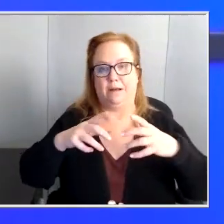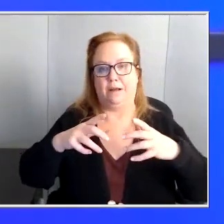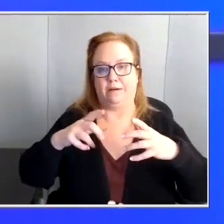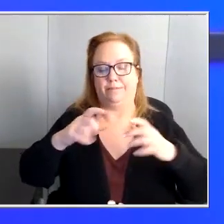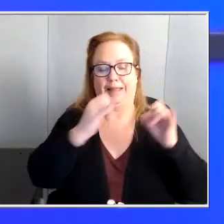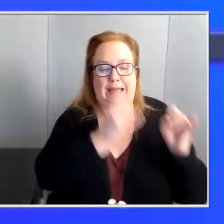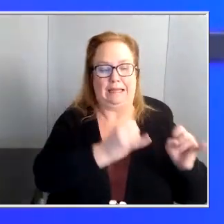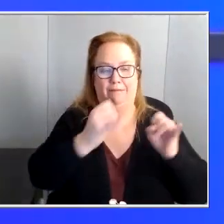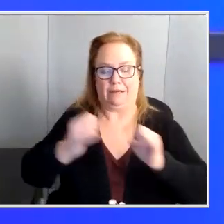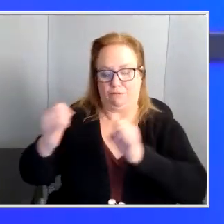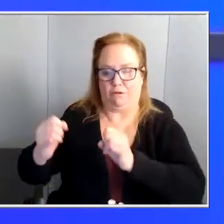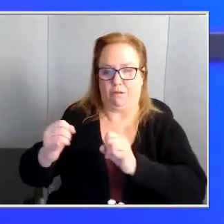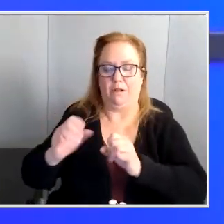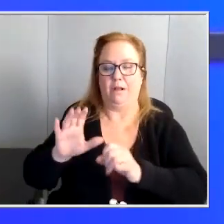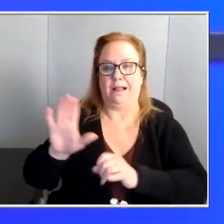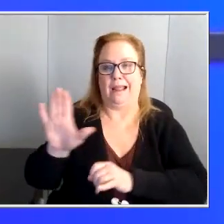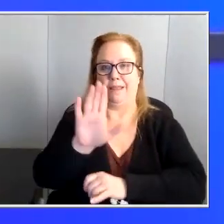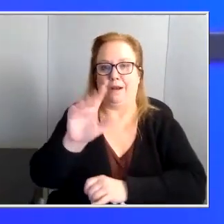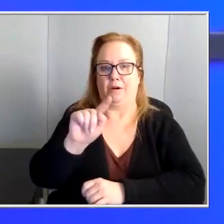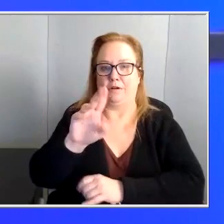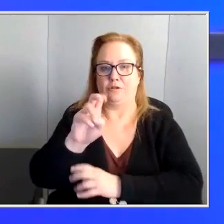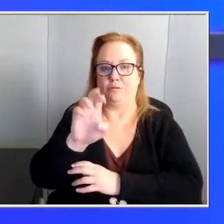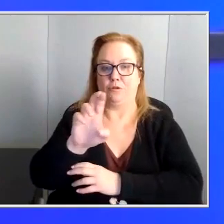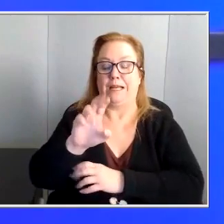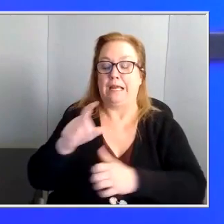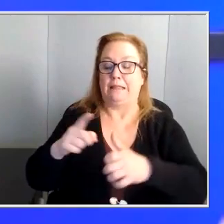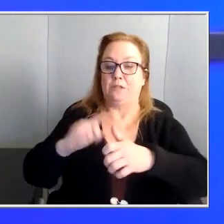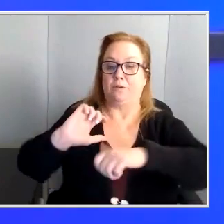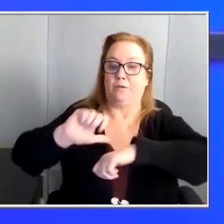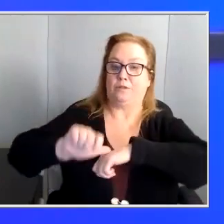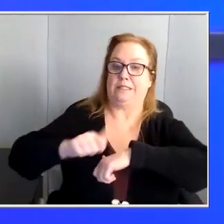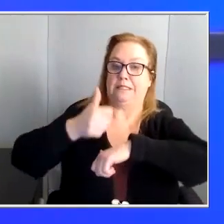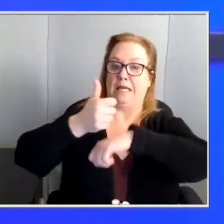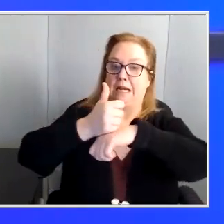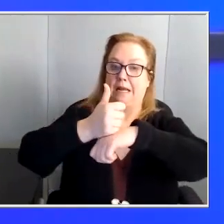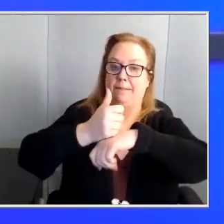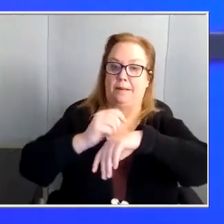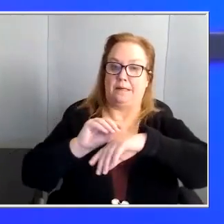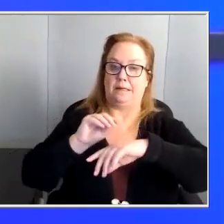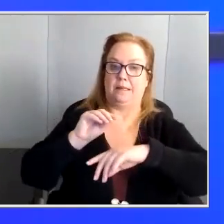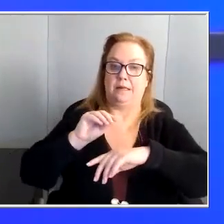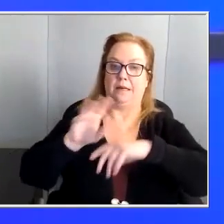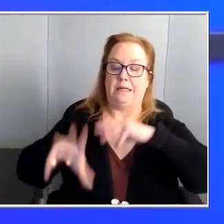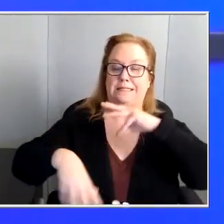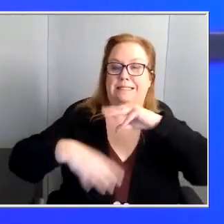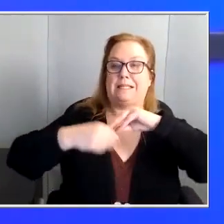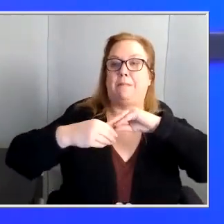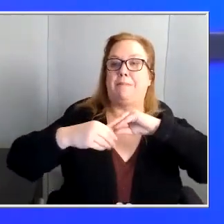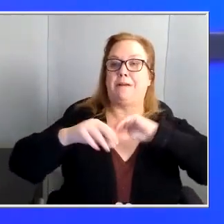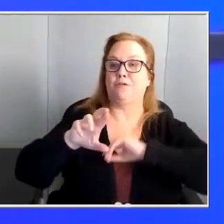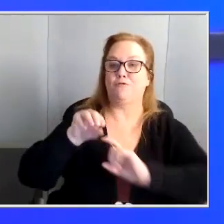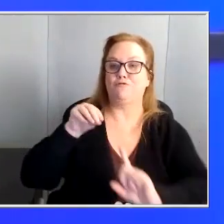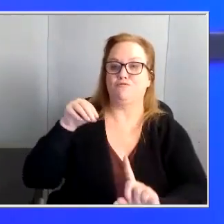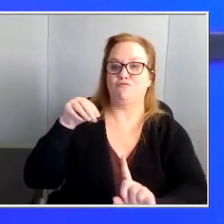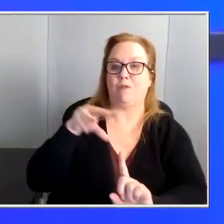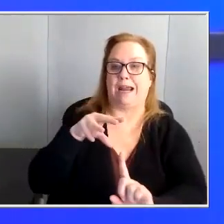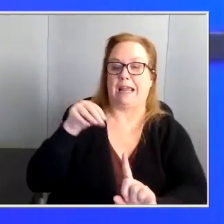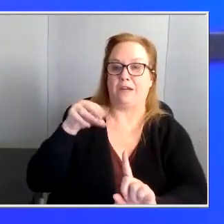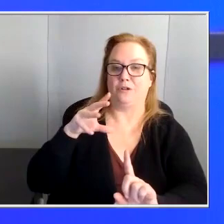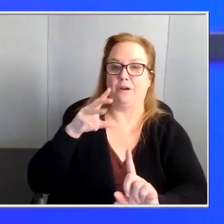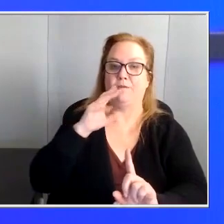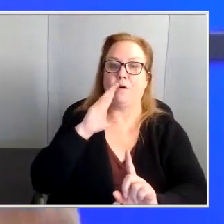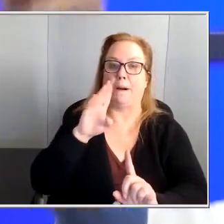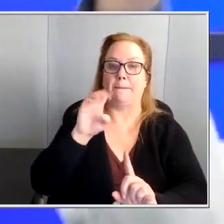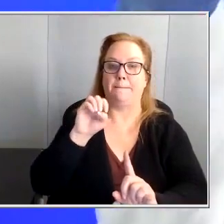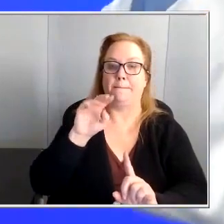individual patient's tumor. These were actually first designed to give supplemental radiation to patients with a type of benign brain tumor